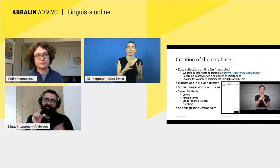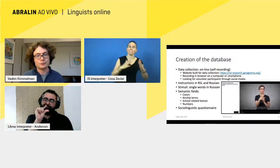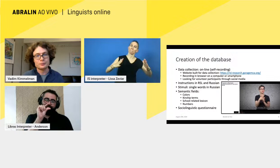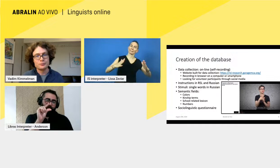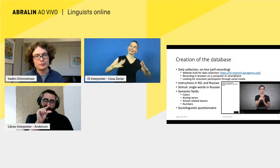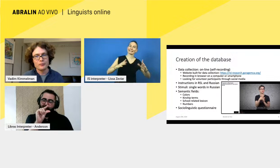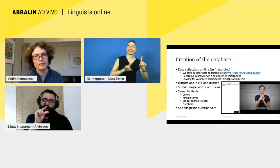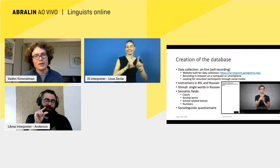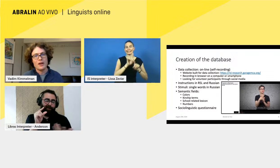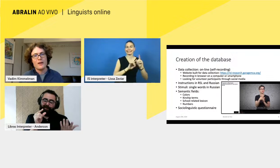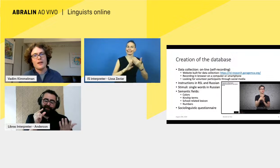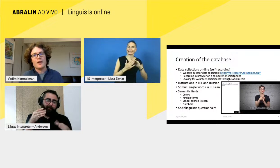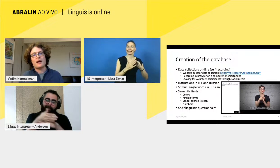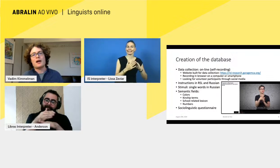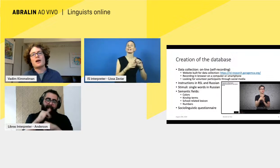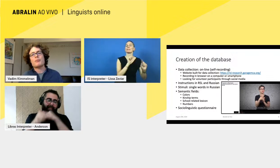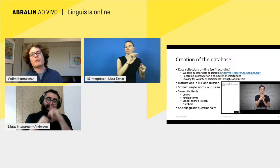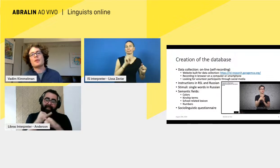also.